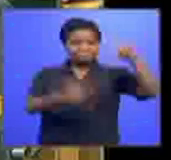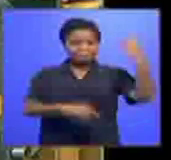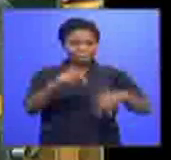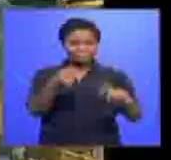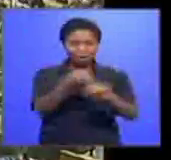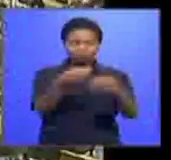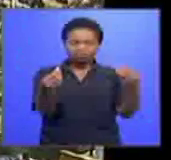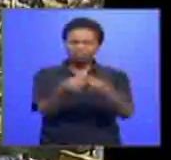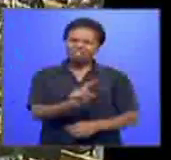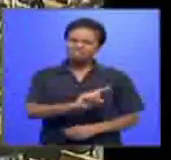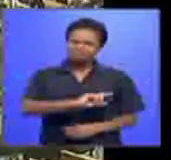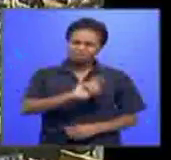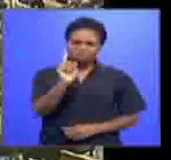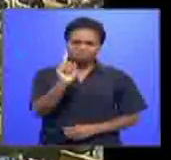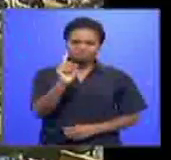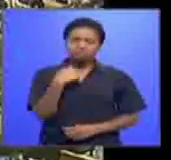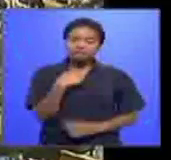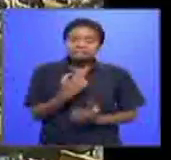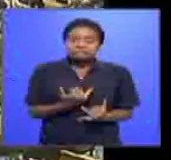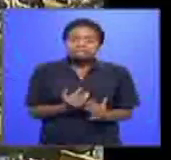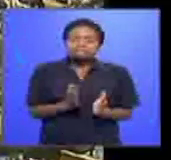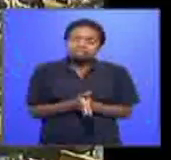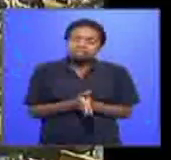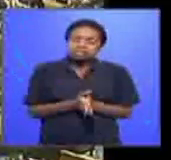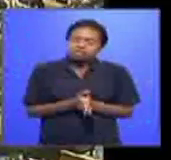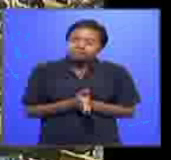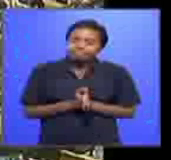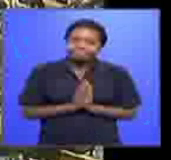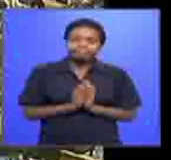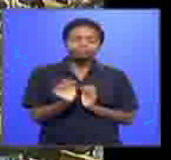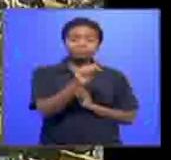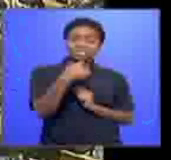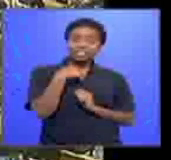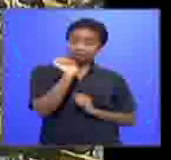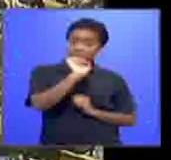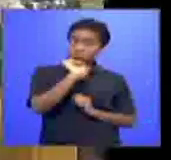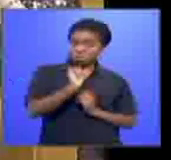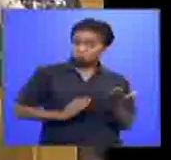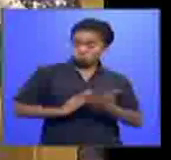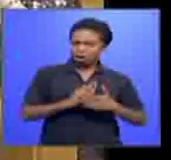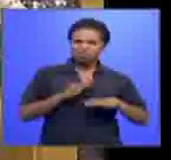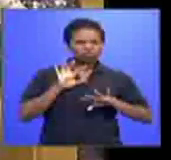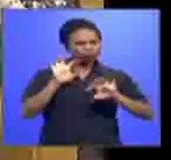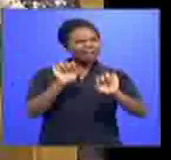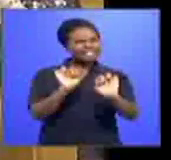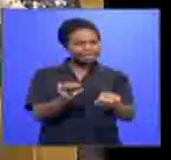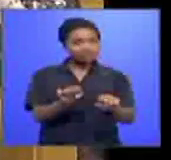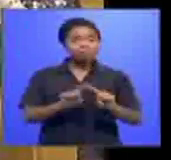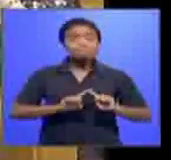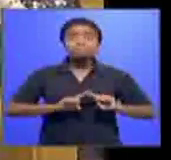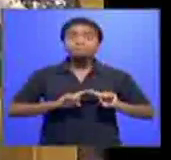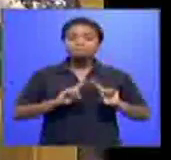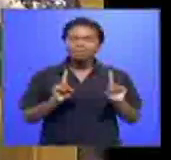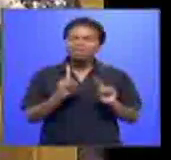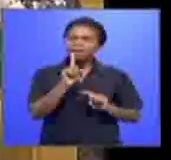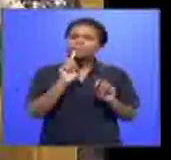therefore call on our people to exercise their rights to protest in